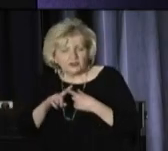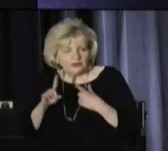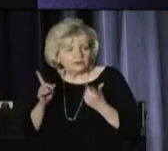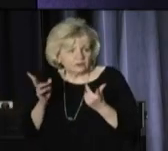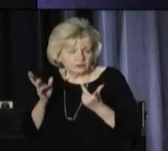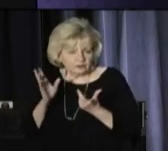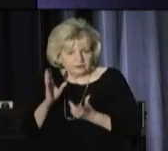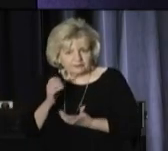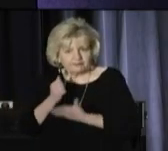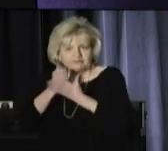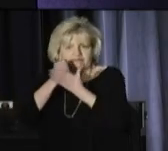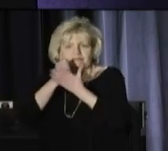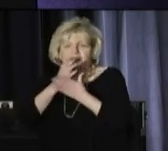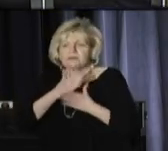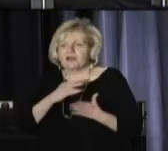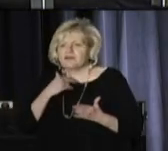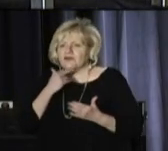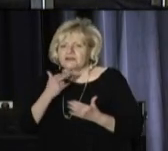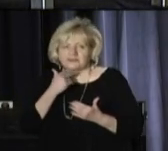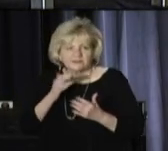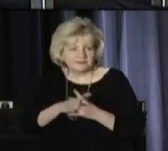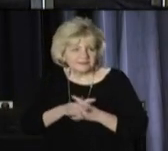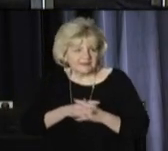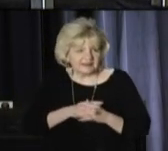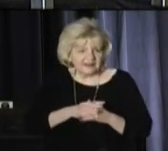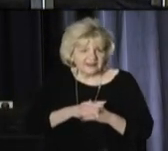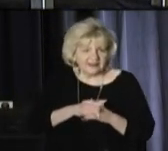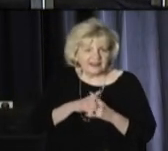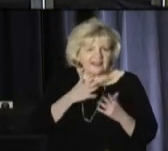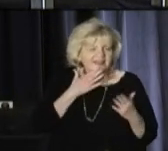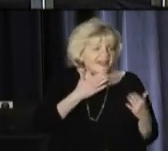voice. Thank you so much. One more